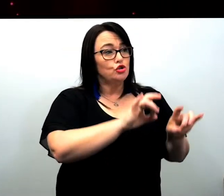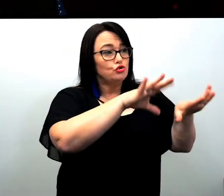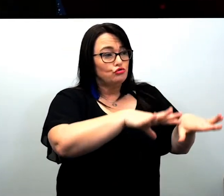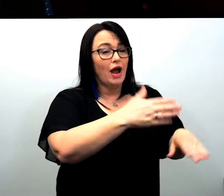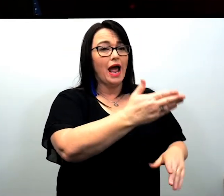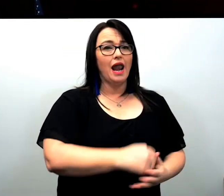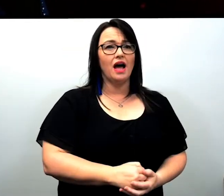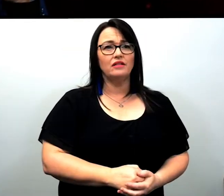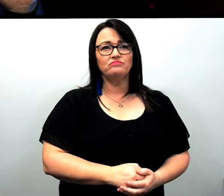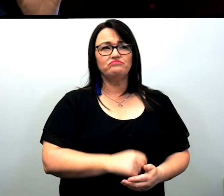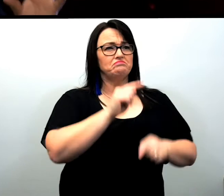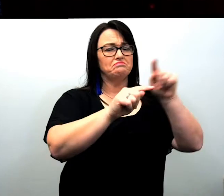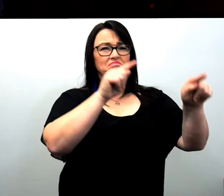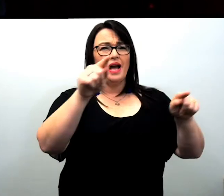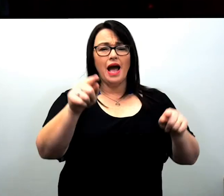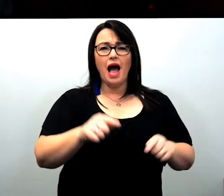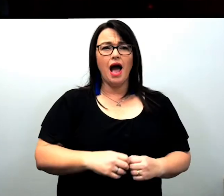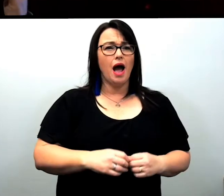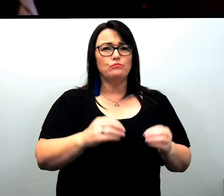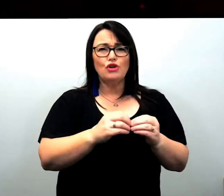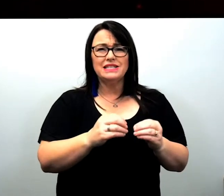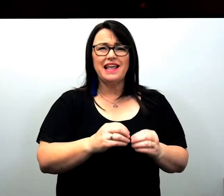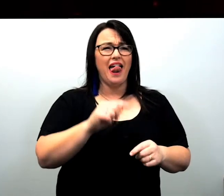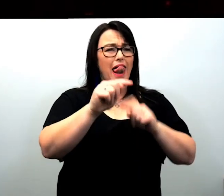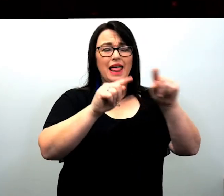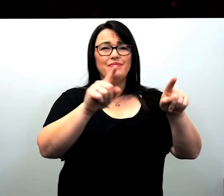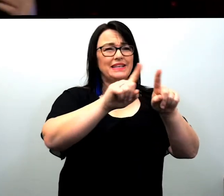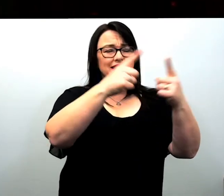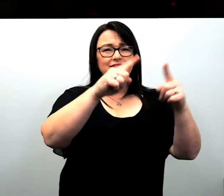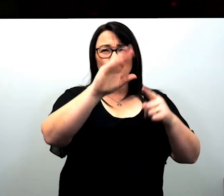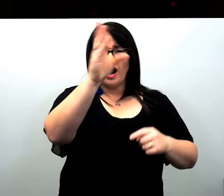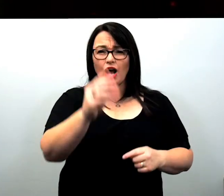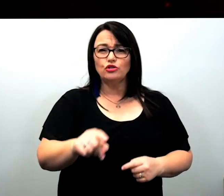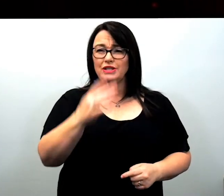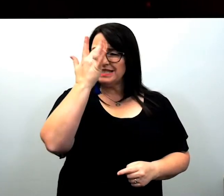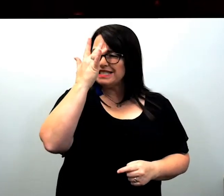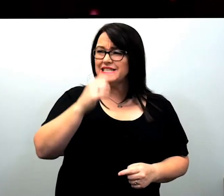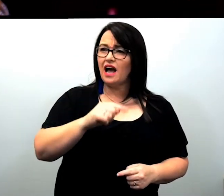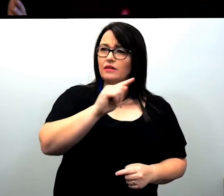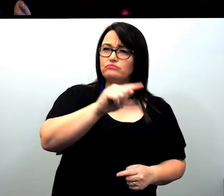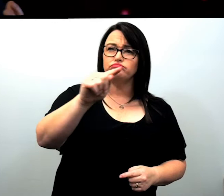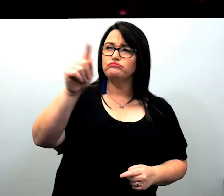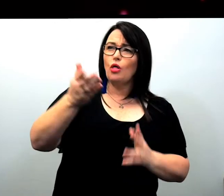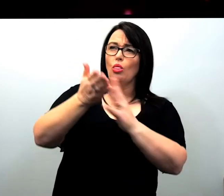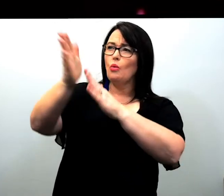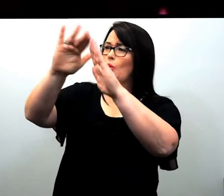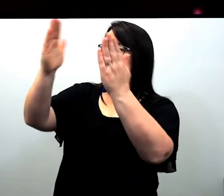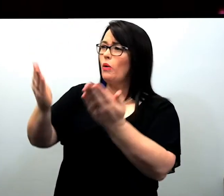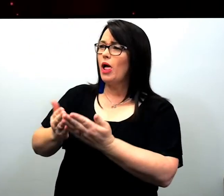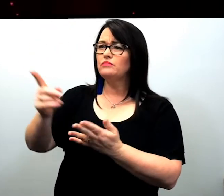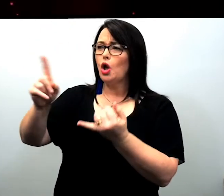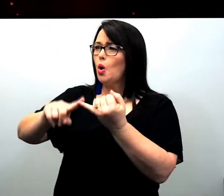in Rio de Janeiro, to Sao Paulo, to India, to the